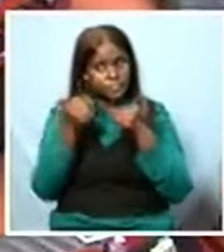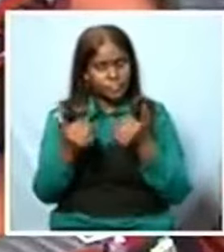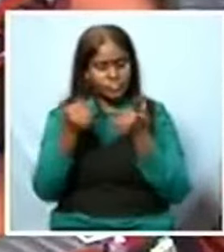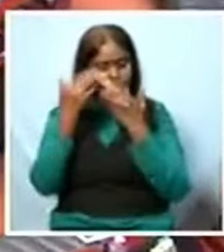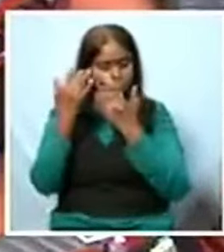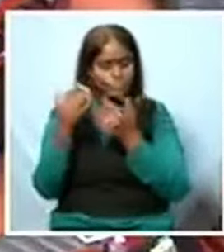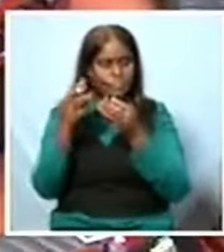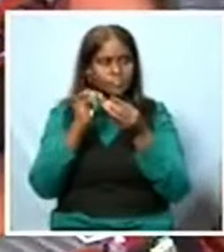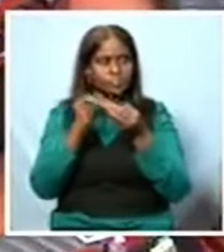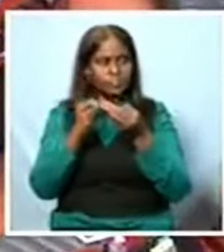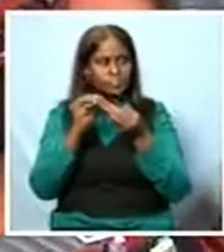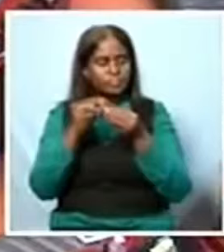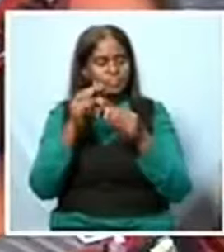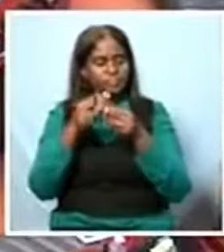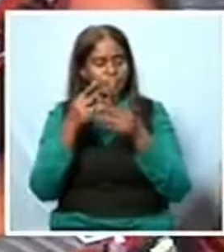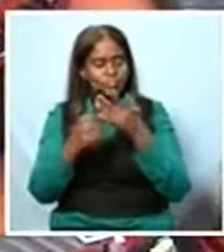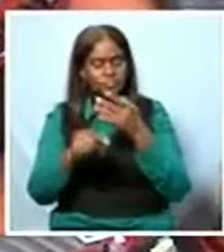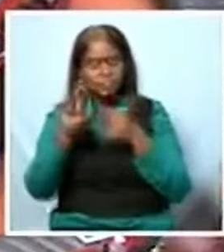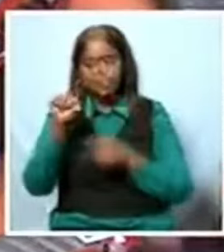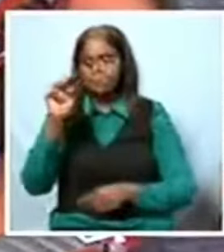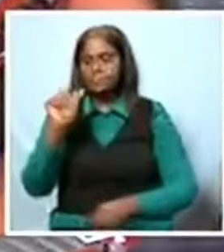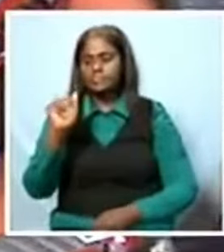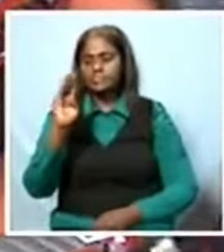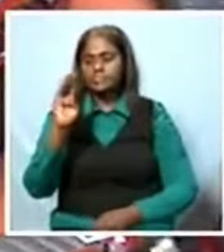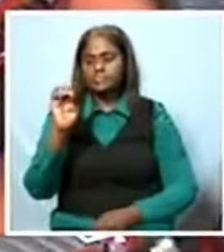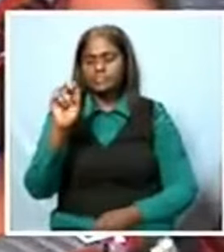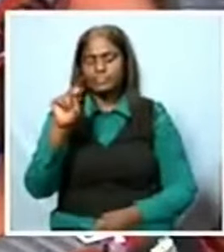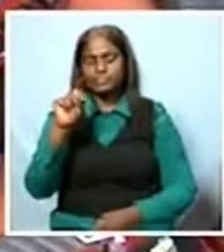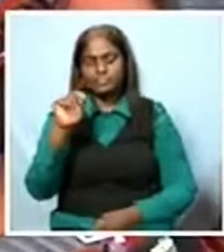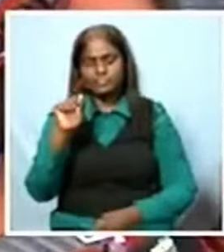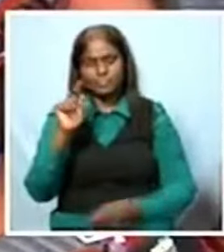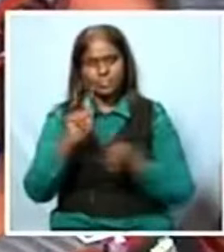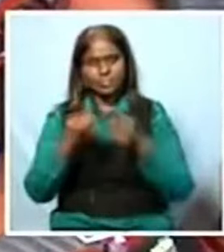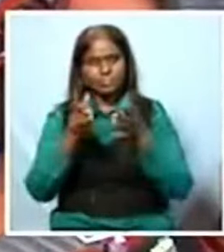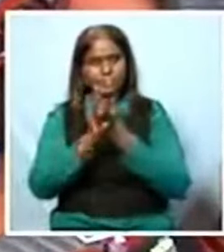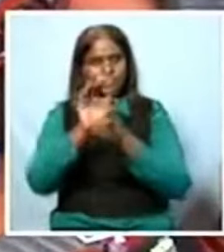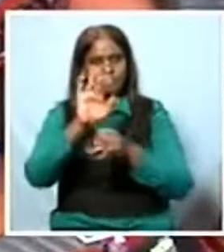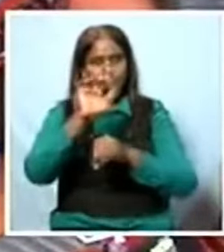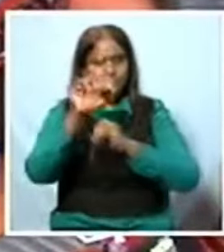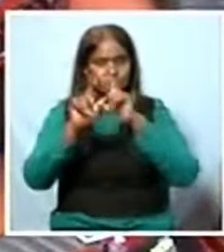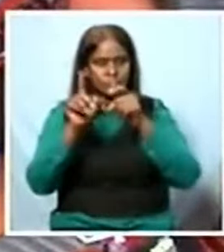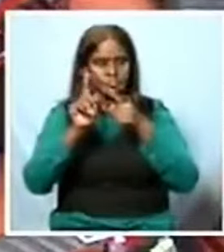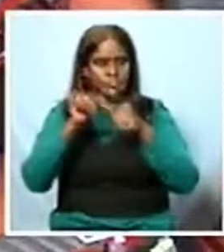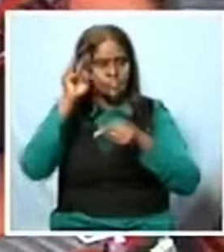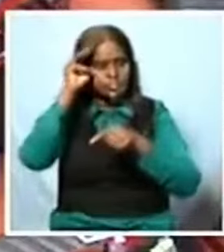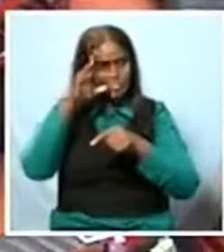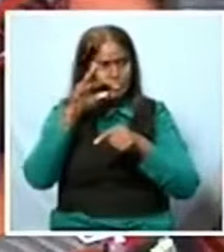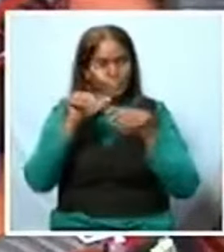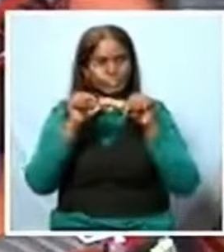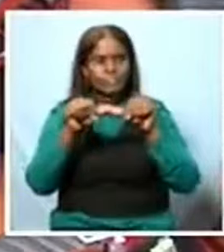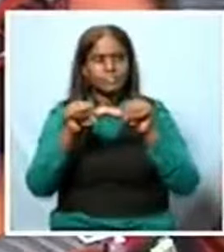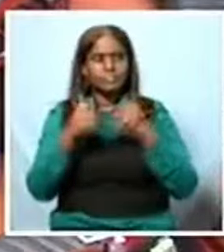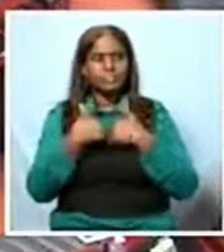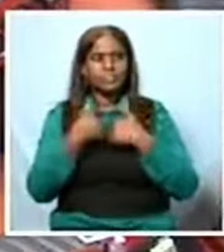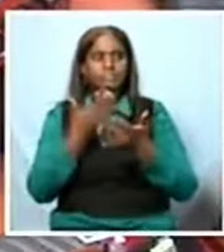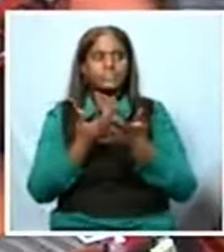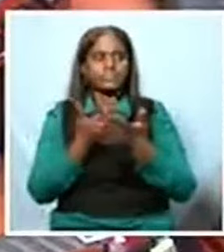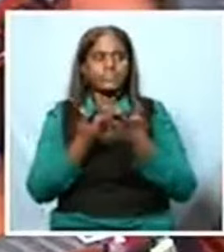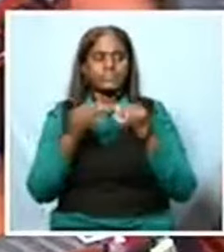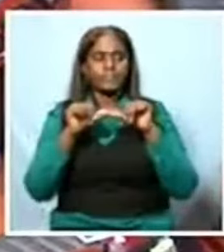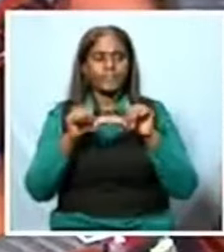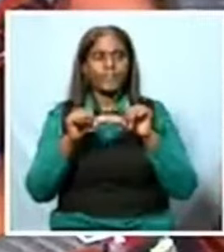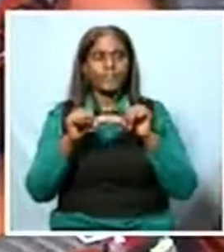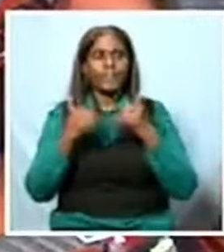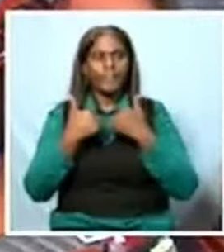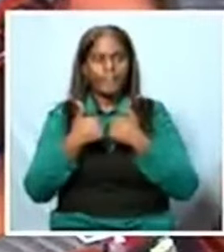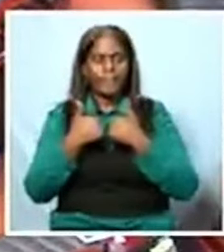expect Mr. Mabeta to ask his question to the Minister. Still to come, we